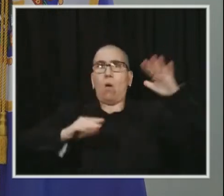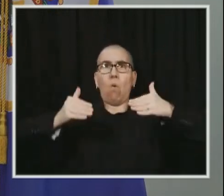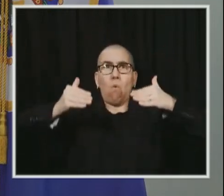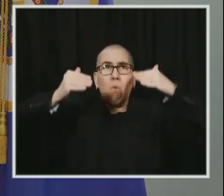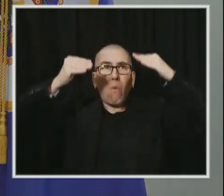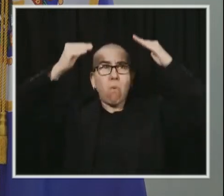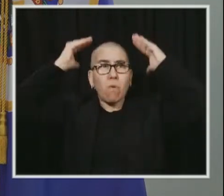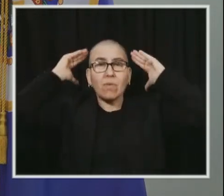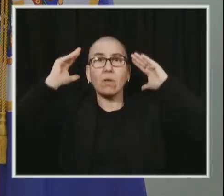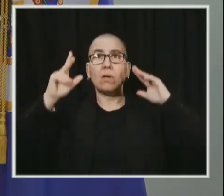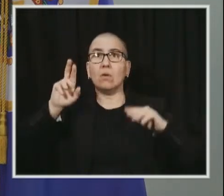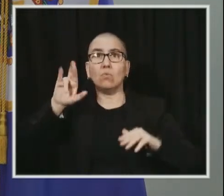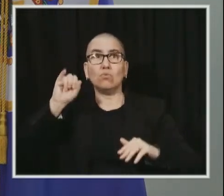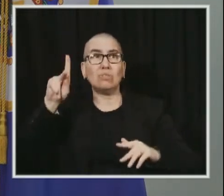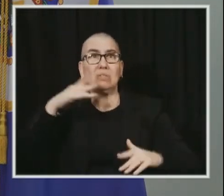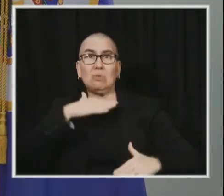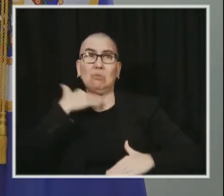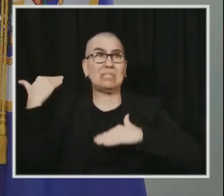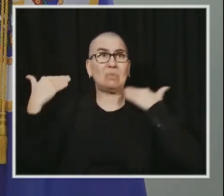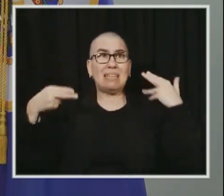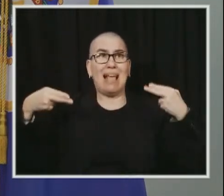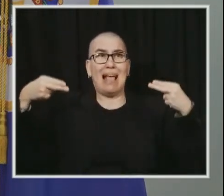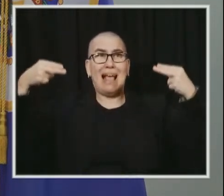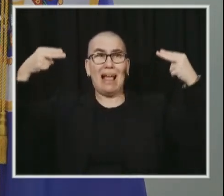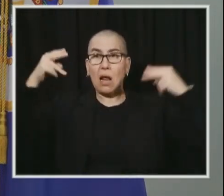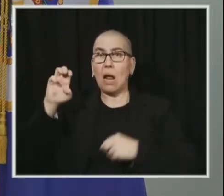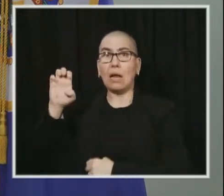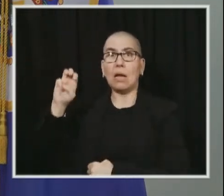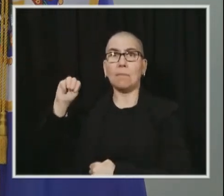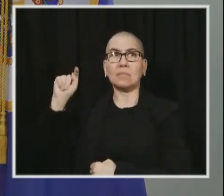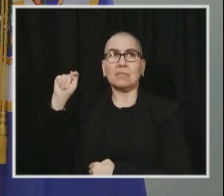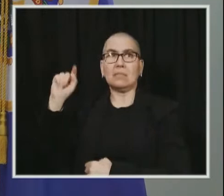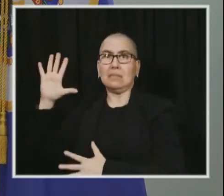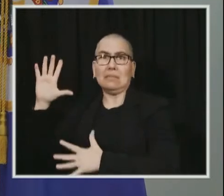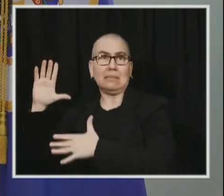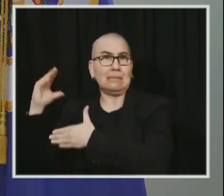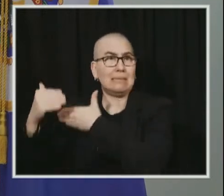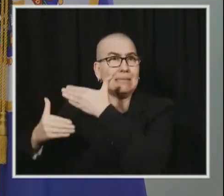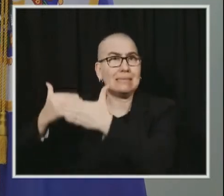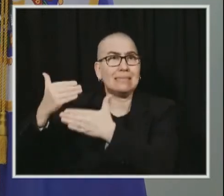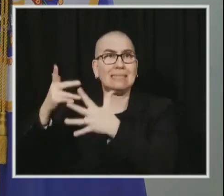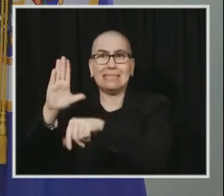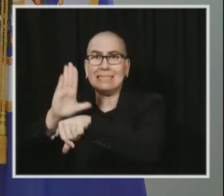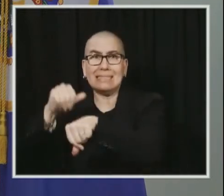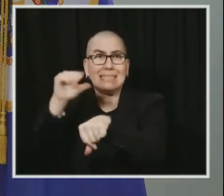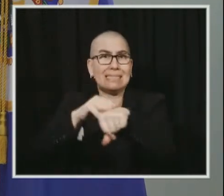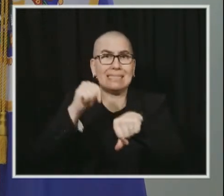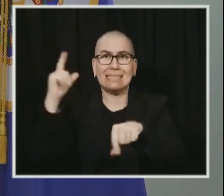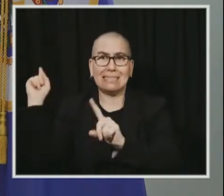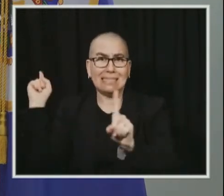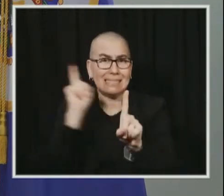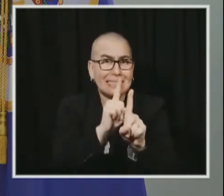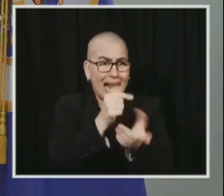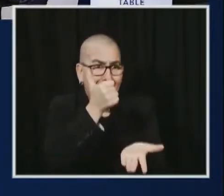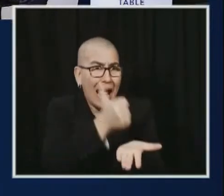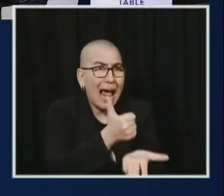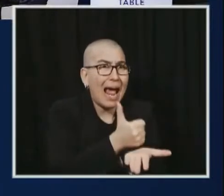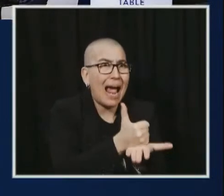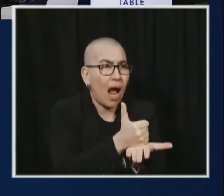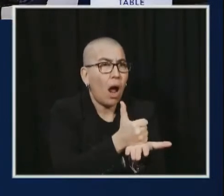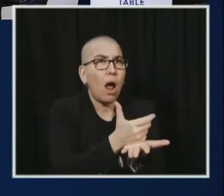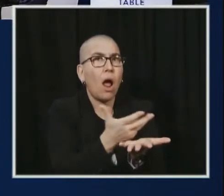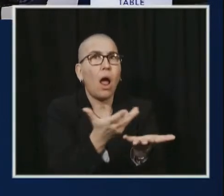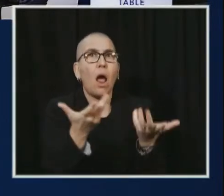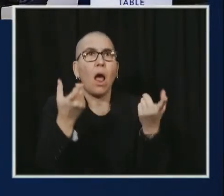first responders and those trying to get healthcare, whether it be for COVID-19 or whether it be for just the normal things that happen in life.